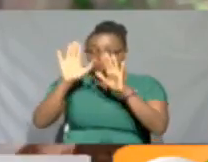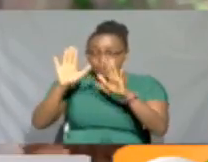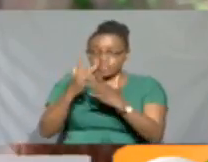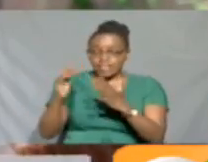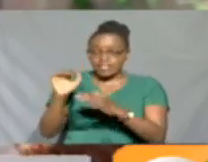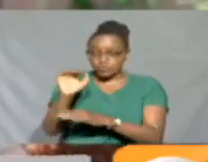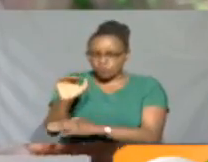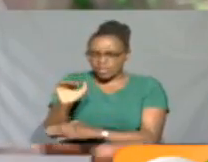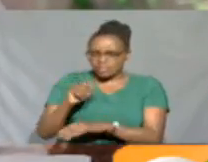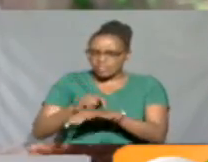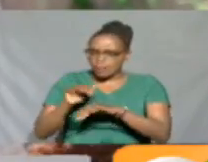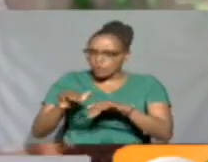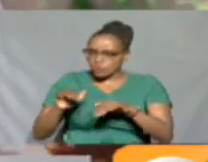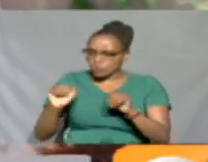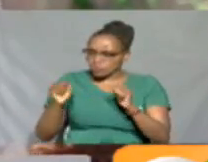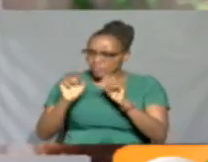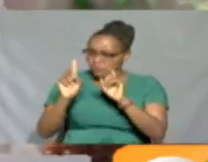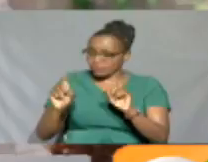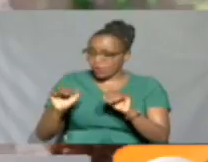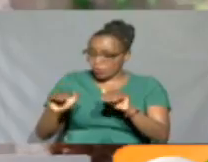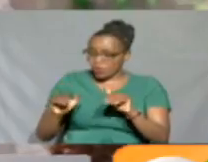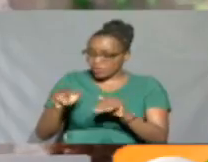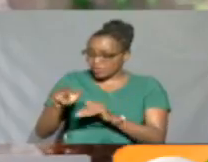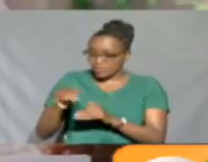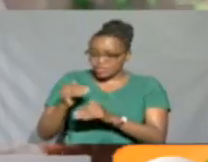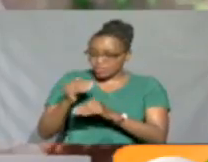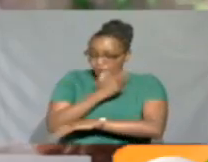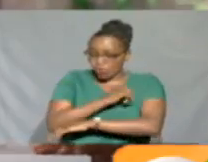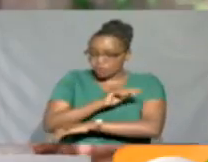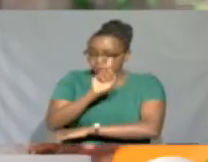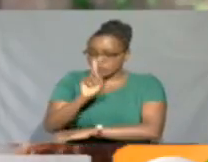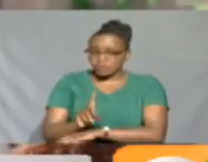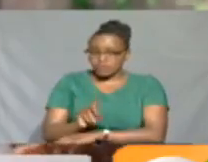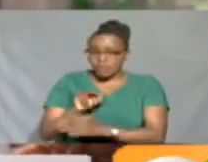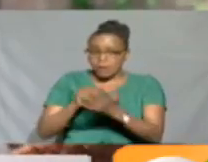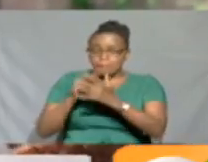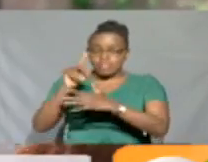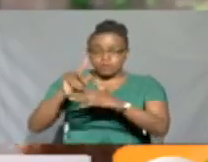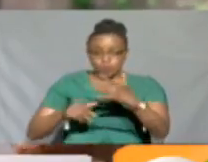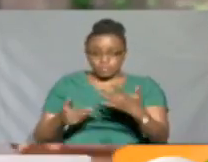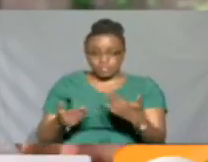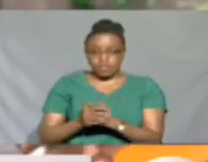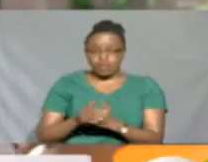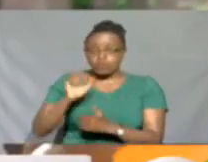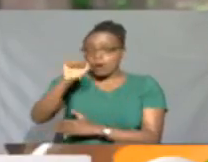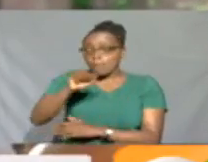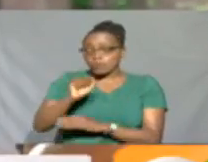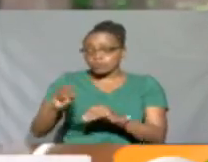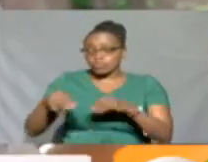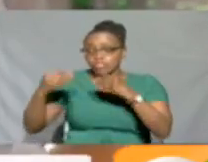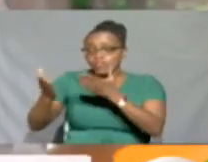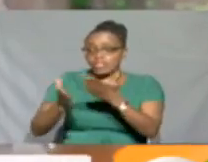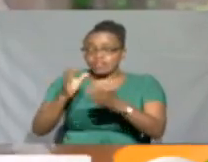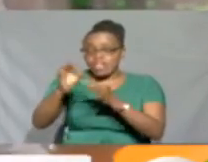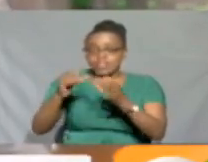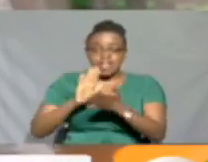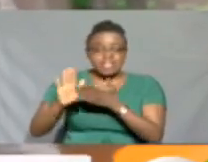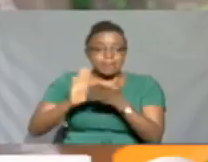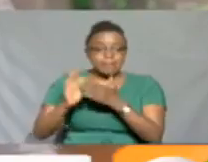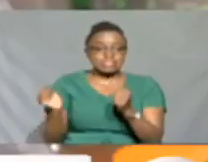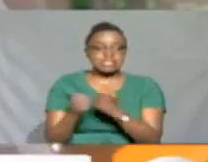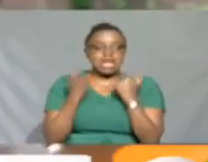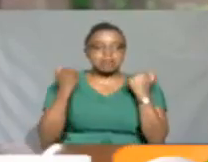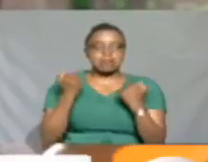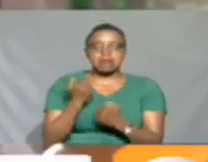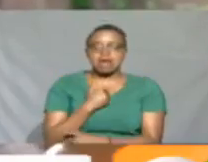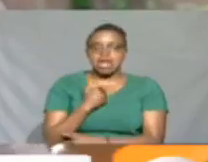as you wait, are you safe waiting in that facility? So that means that you can be attended to in case of any emergency. So